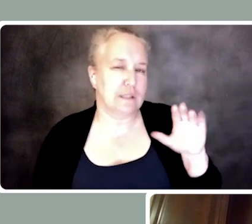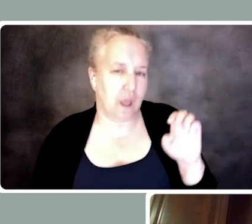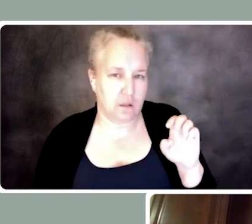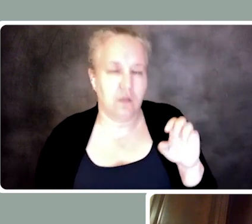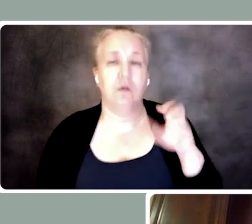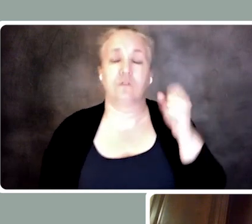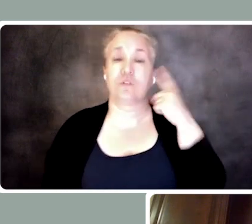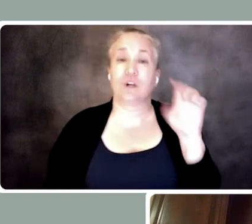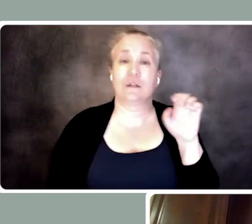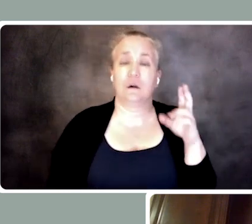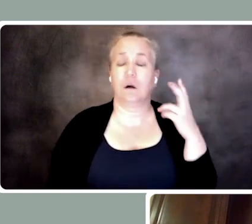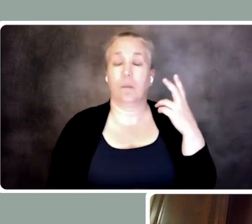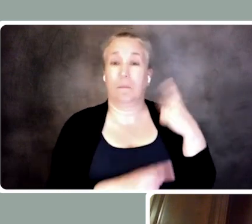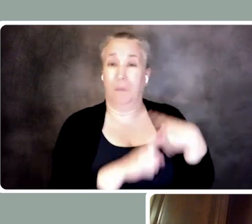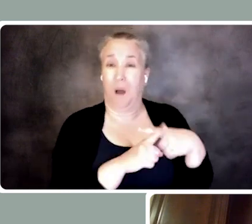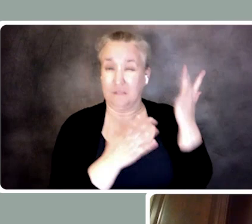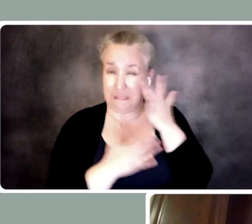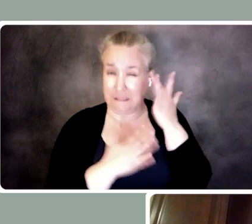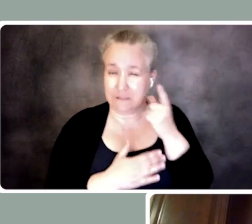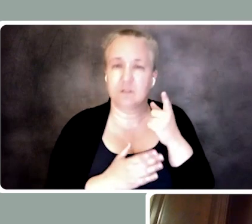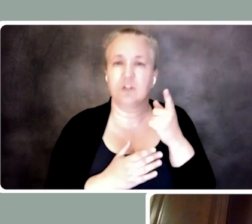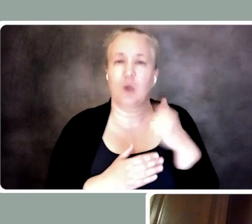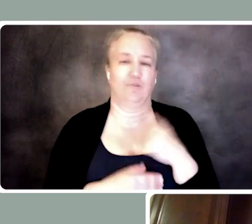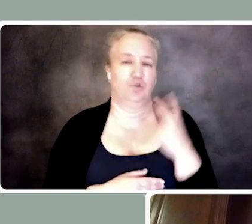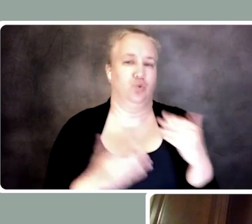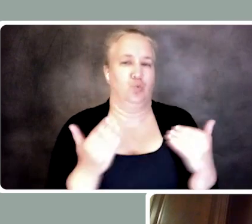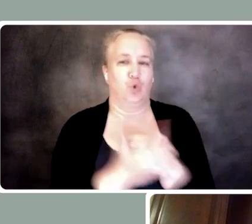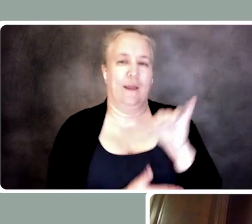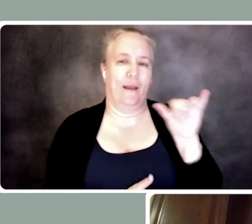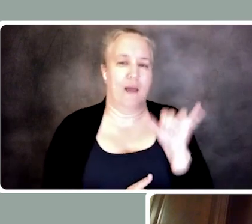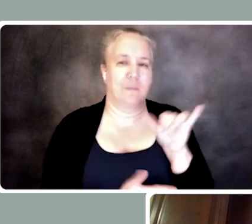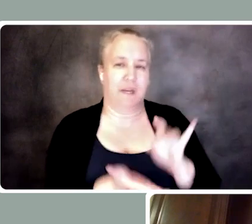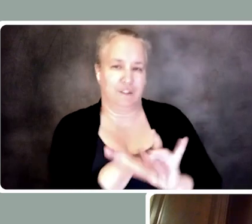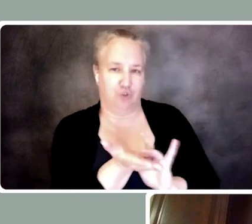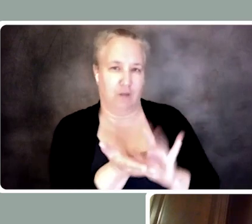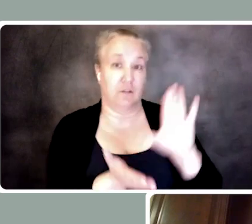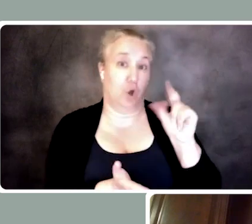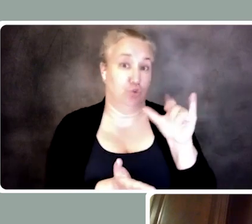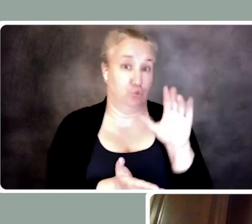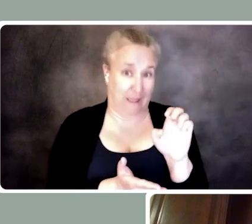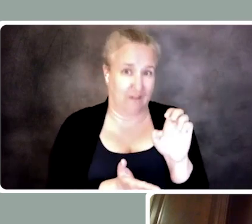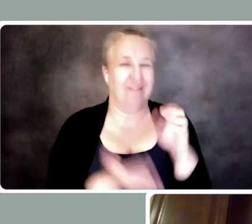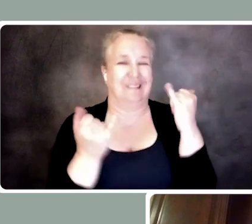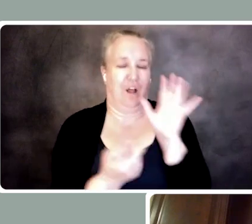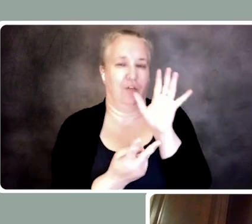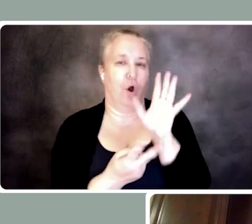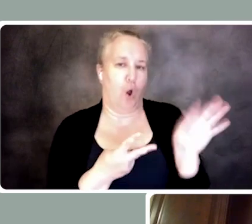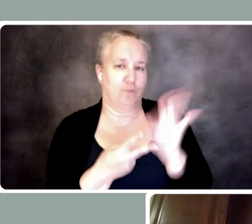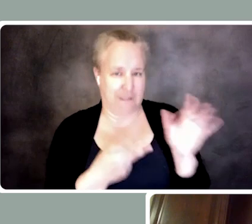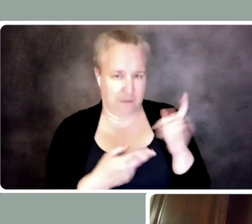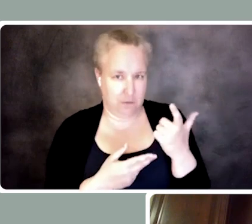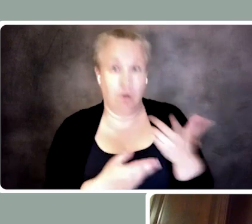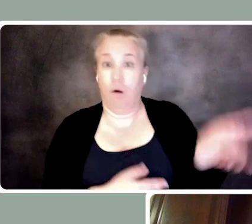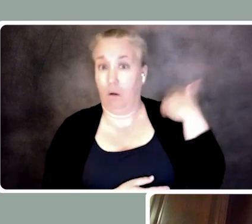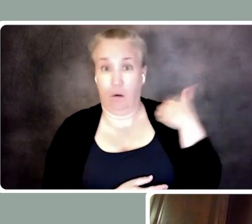positive diseases that you have 2 new antibody drug conjugates that are now potentially an option, which were not an